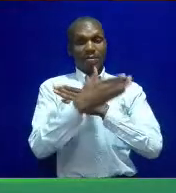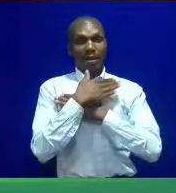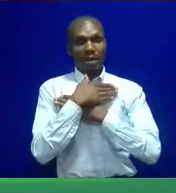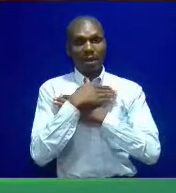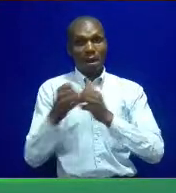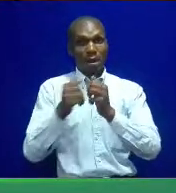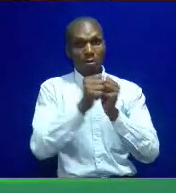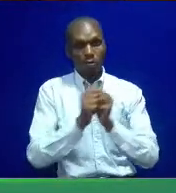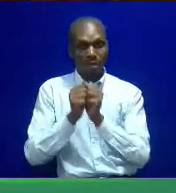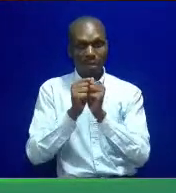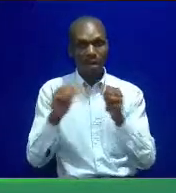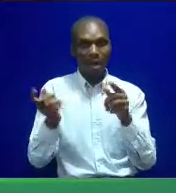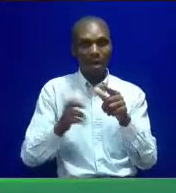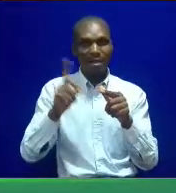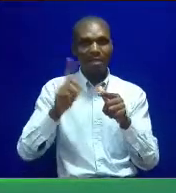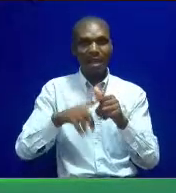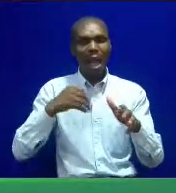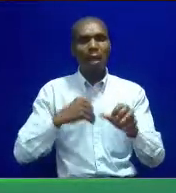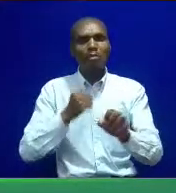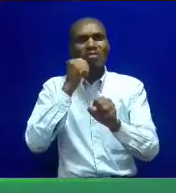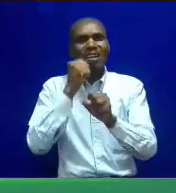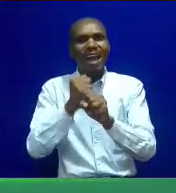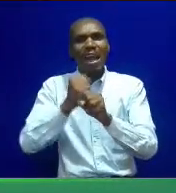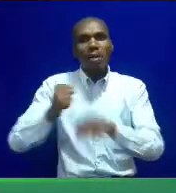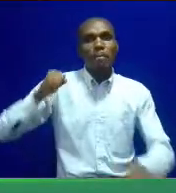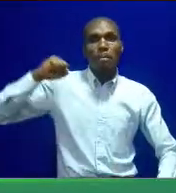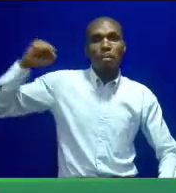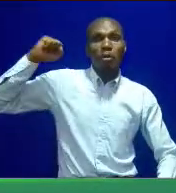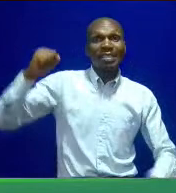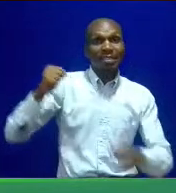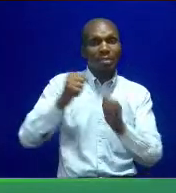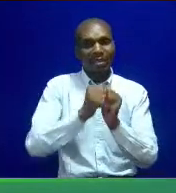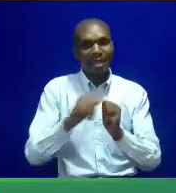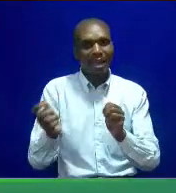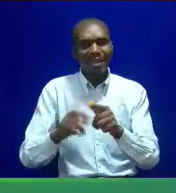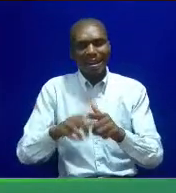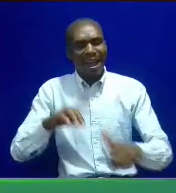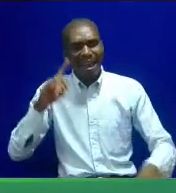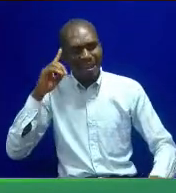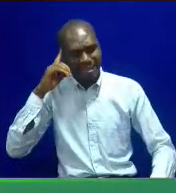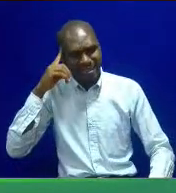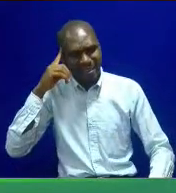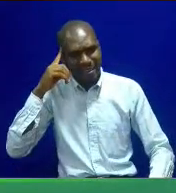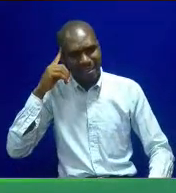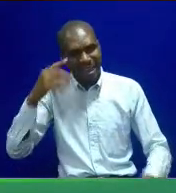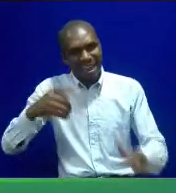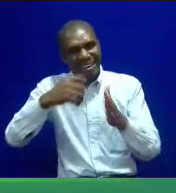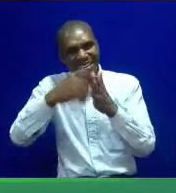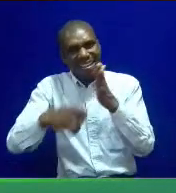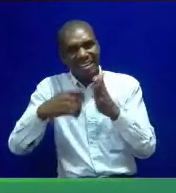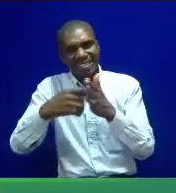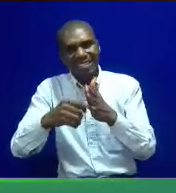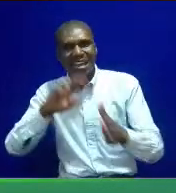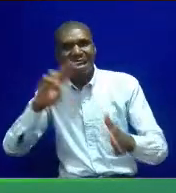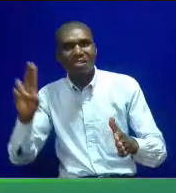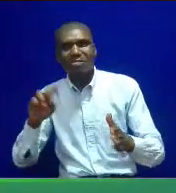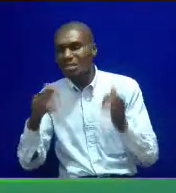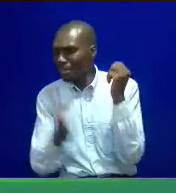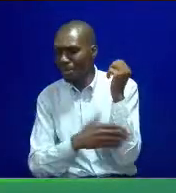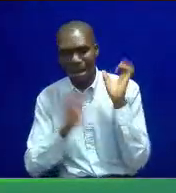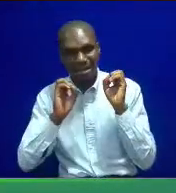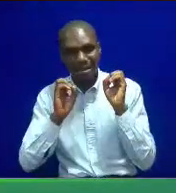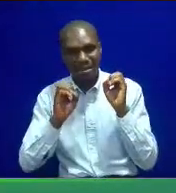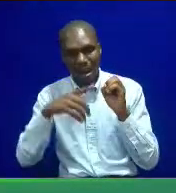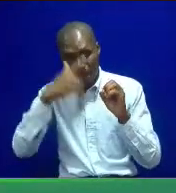were together babay abandembaro wali chita jirima i think the tax te tumikwa bobe a taxa has been there